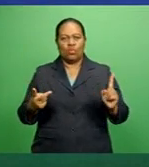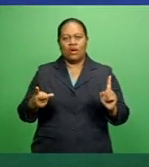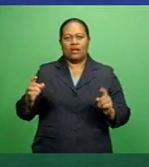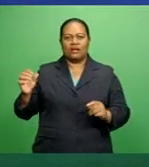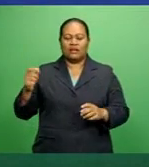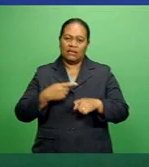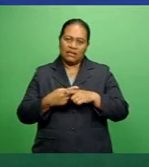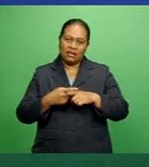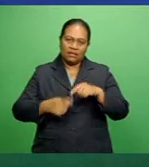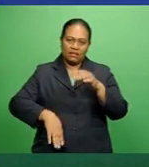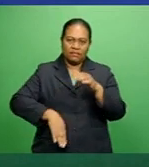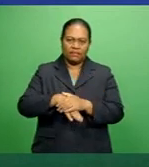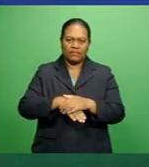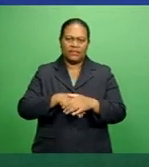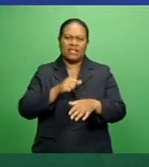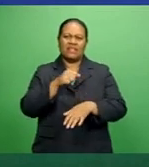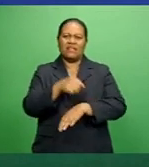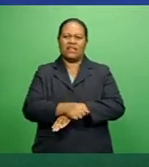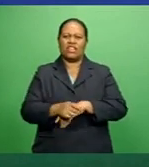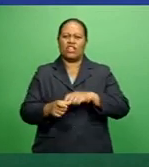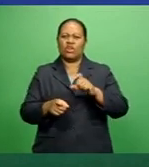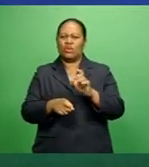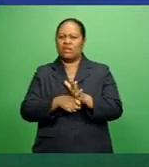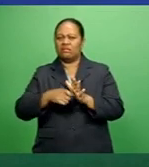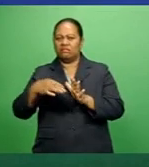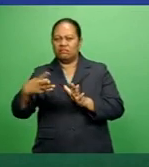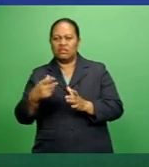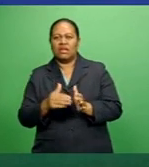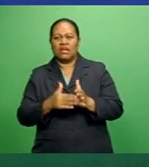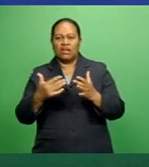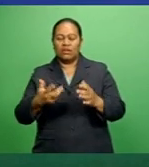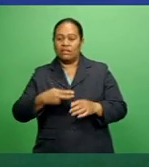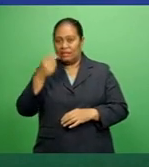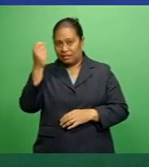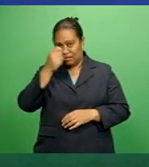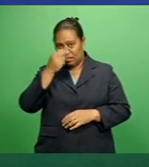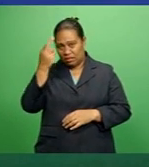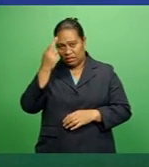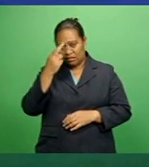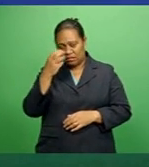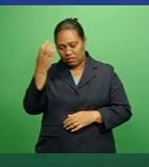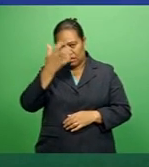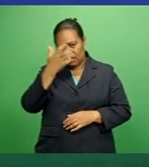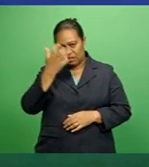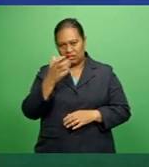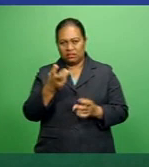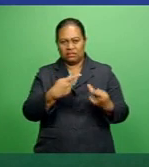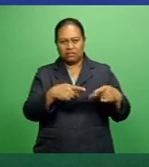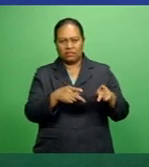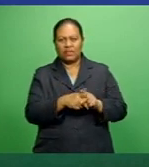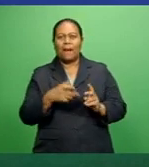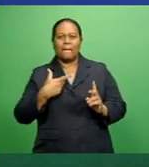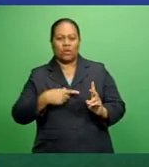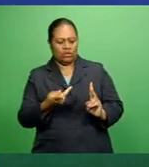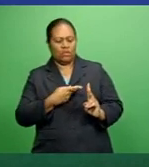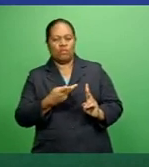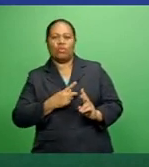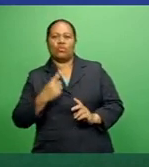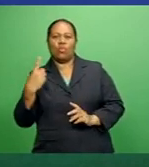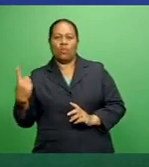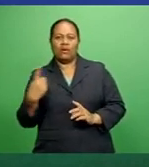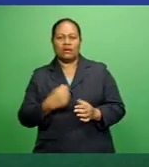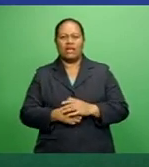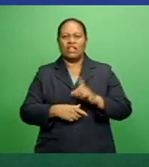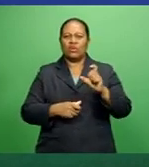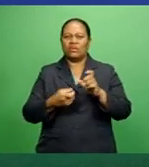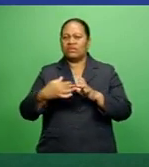Crystal Palace felt like a robbery that has pushed them towards the danger zone. After being tied 1-1, Christian Benteke's volley